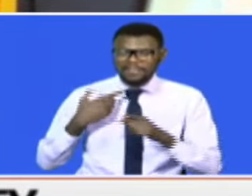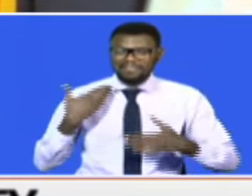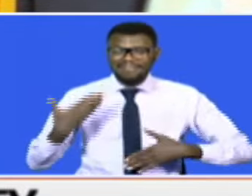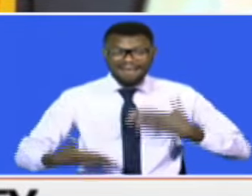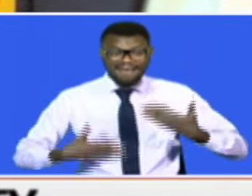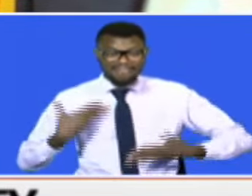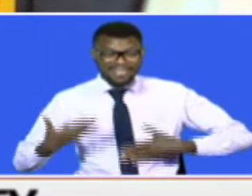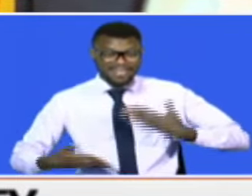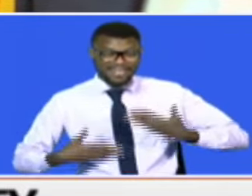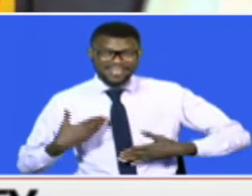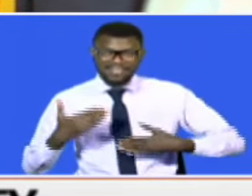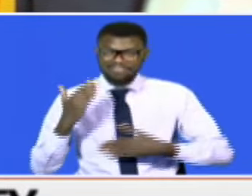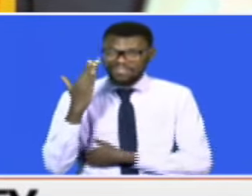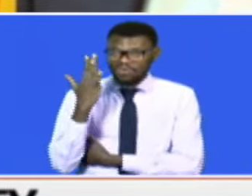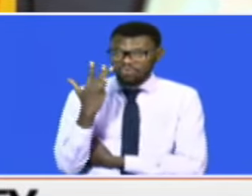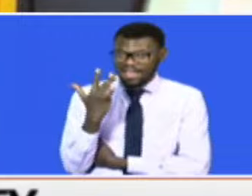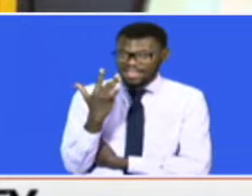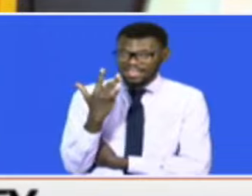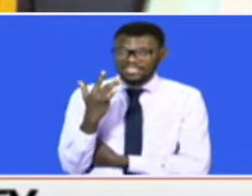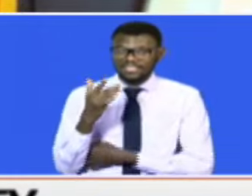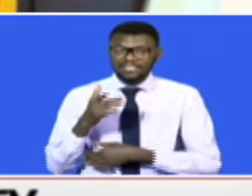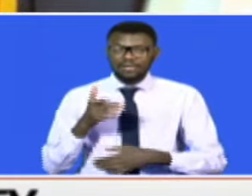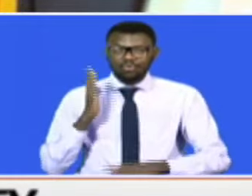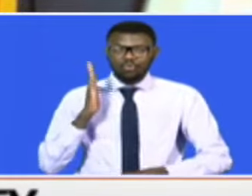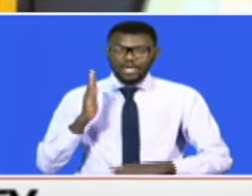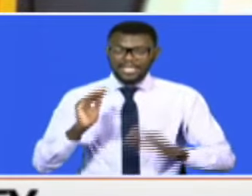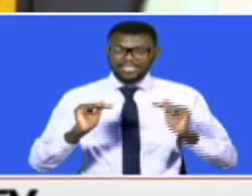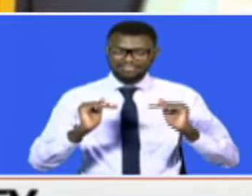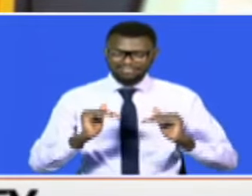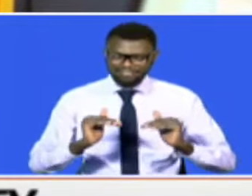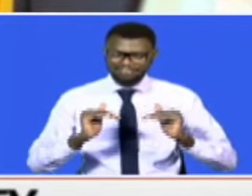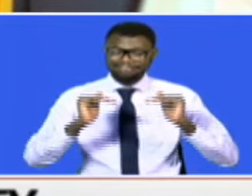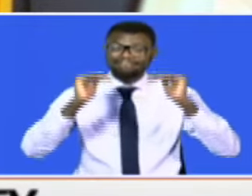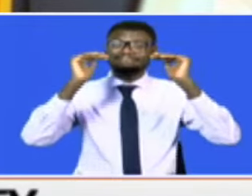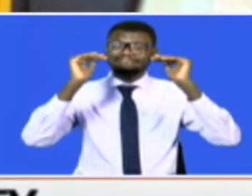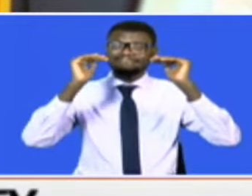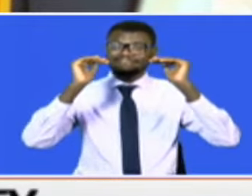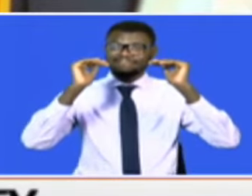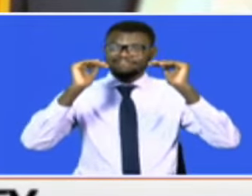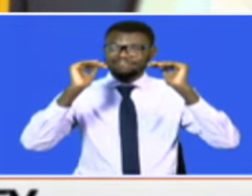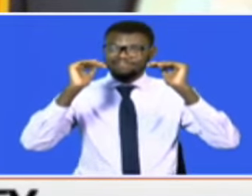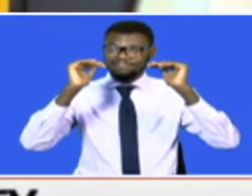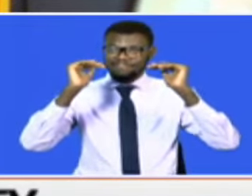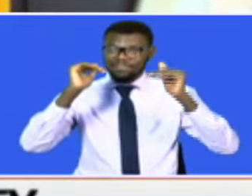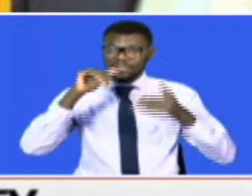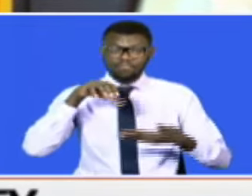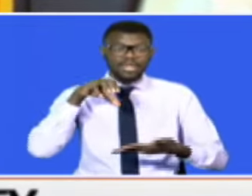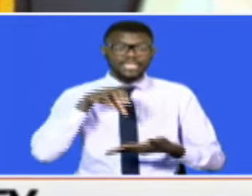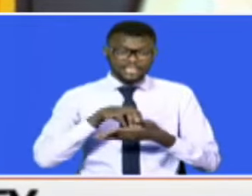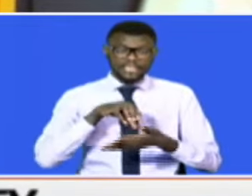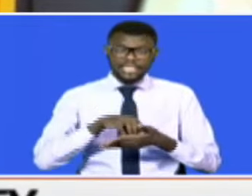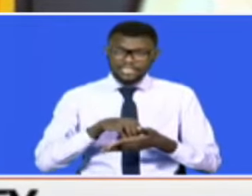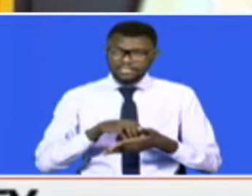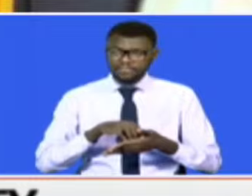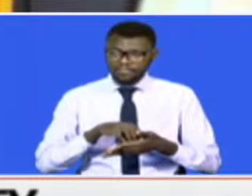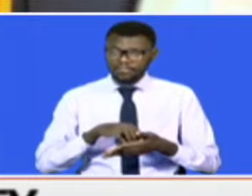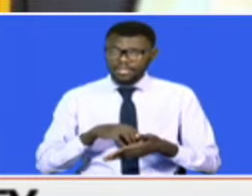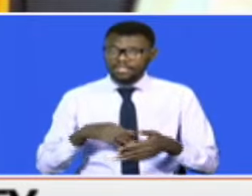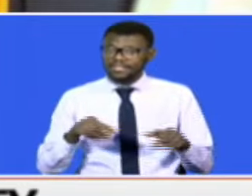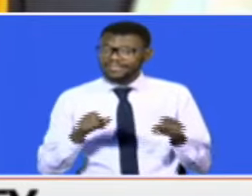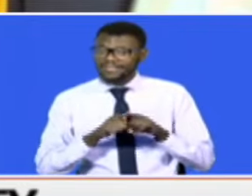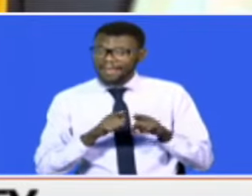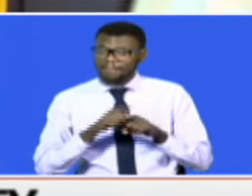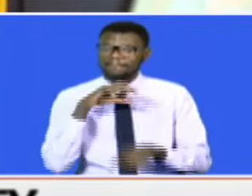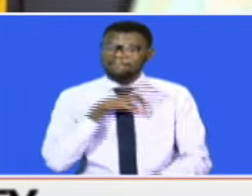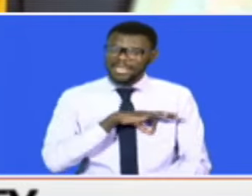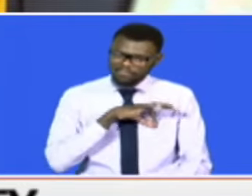in the region is because we're going to be elevated to that status. It is not only elevation, but you want to look at the benefits that come